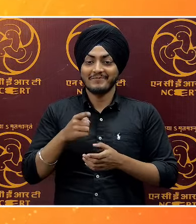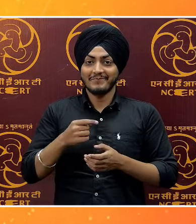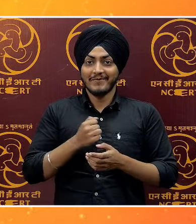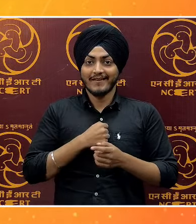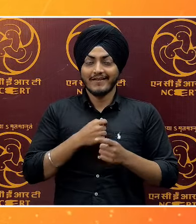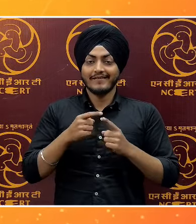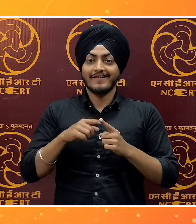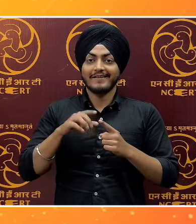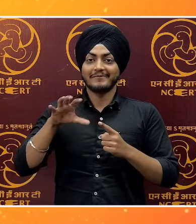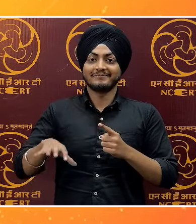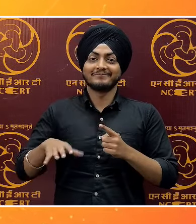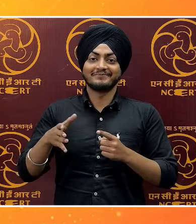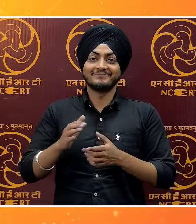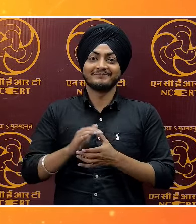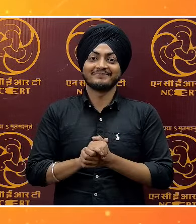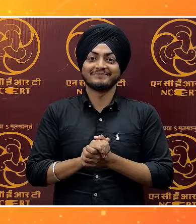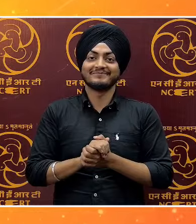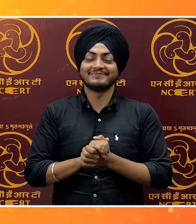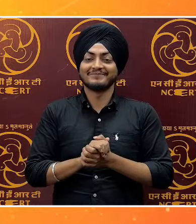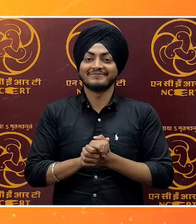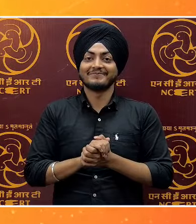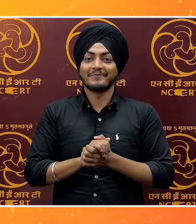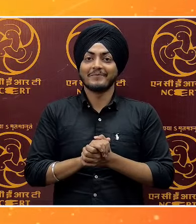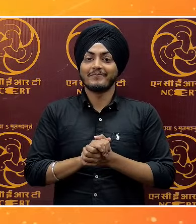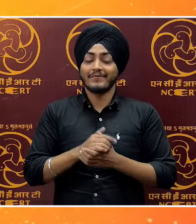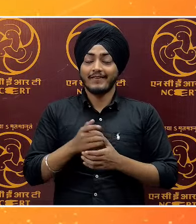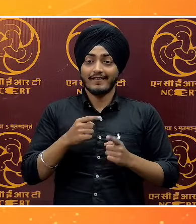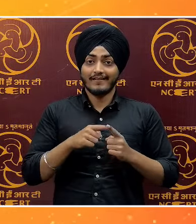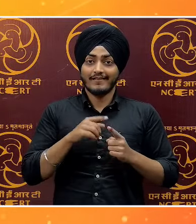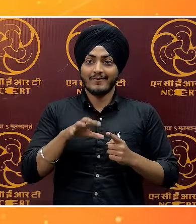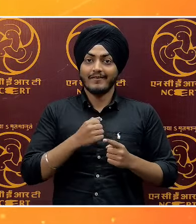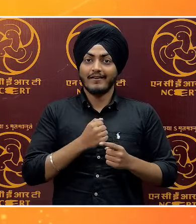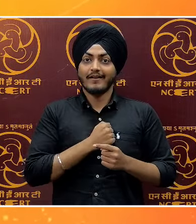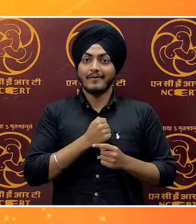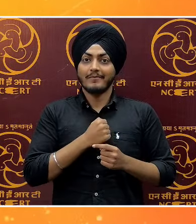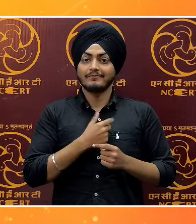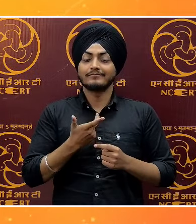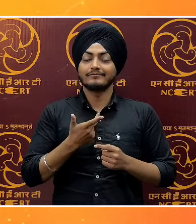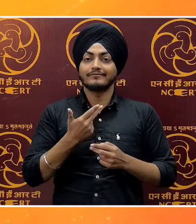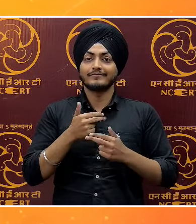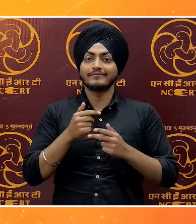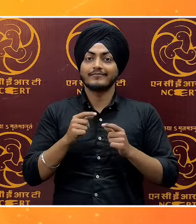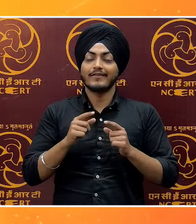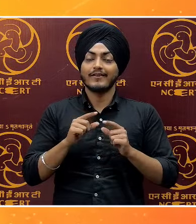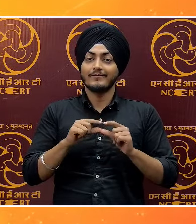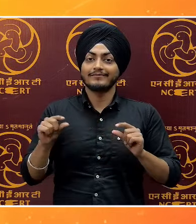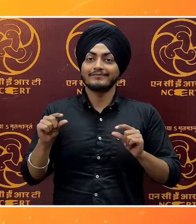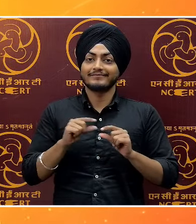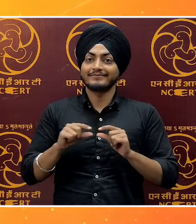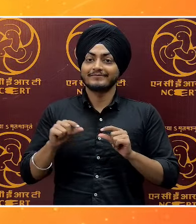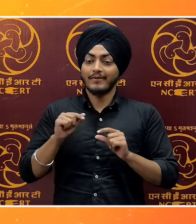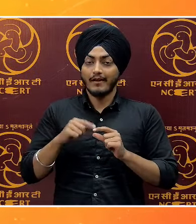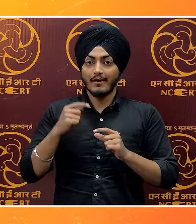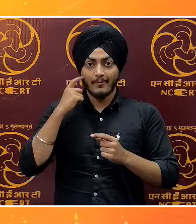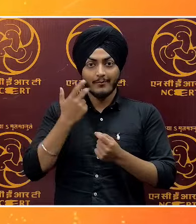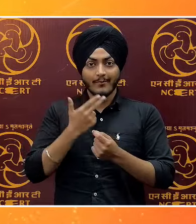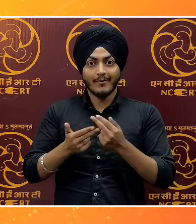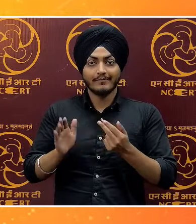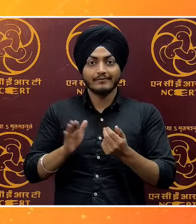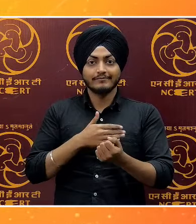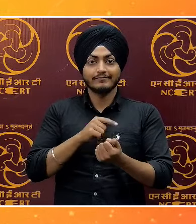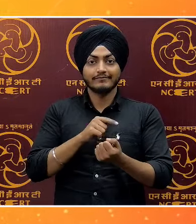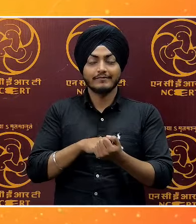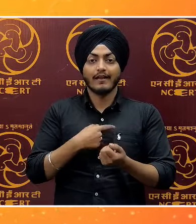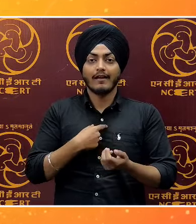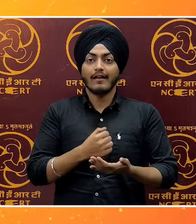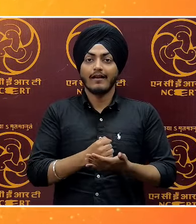town. yeah, this is my town. This town has been described in this poem. So, with the help